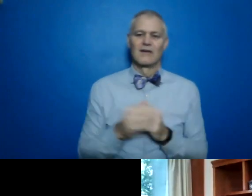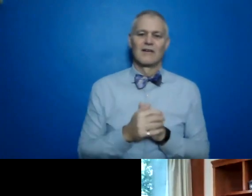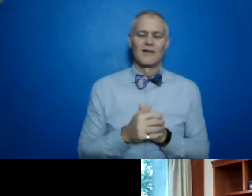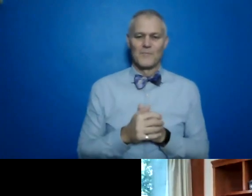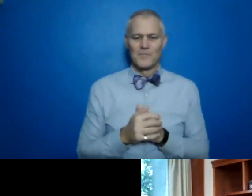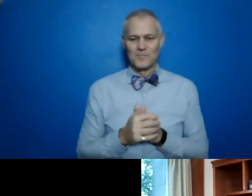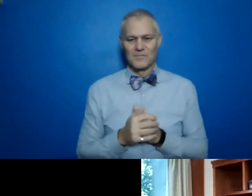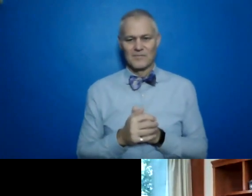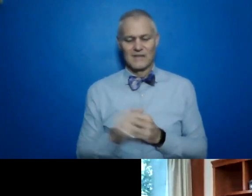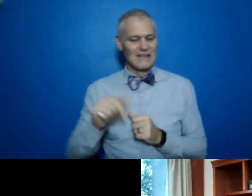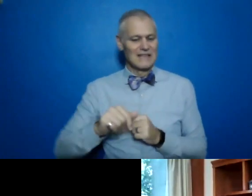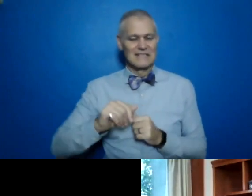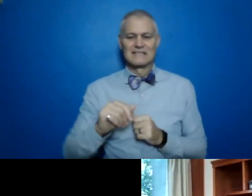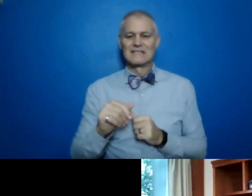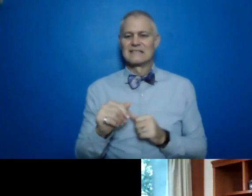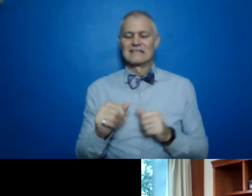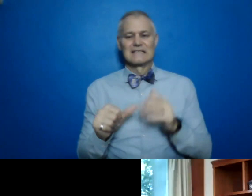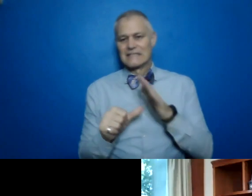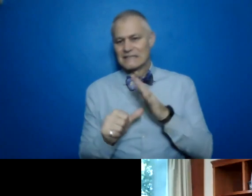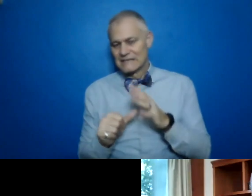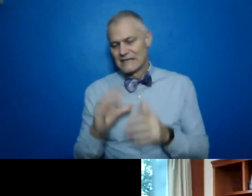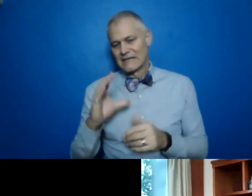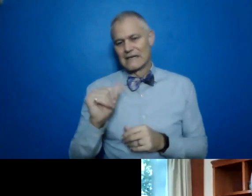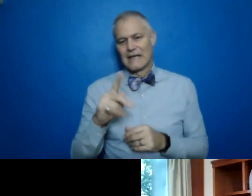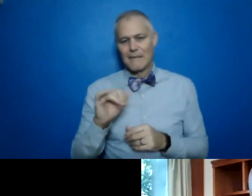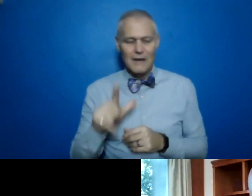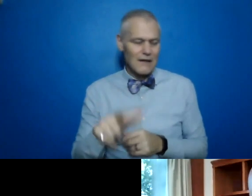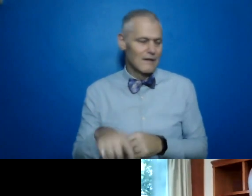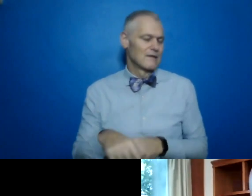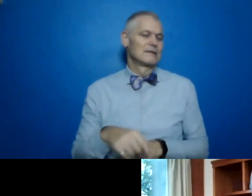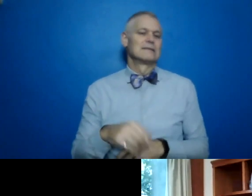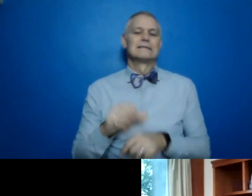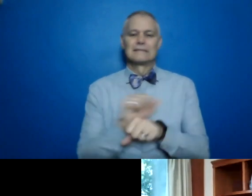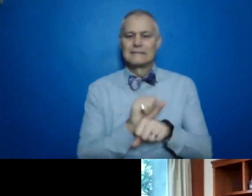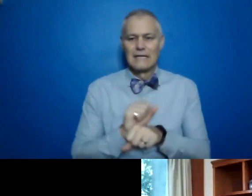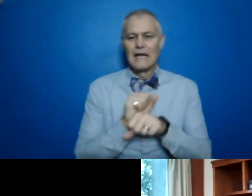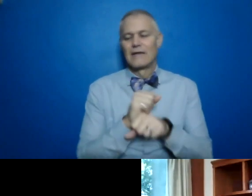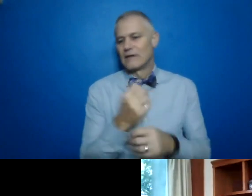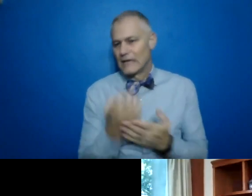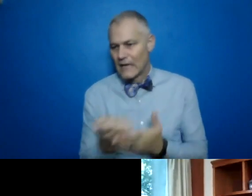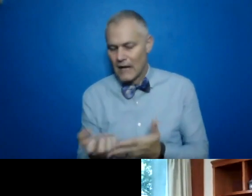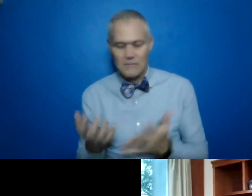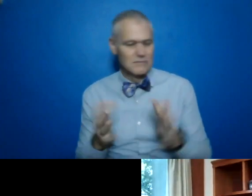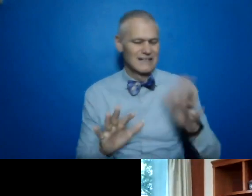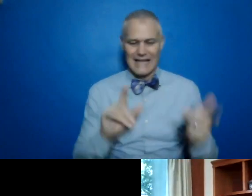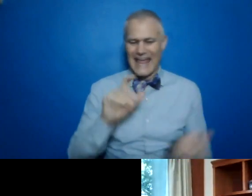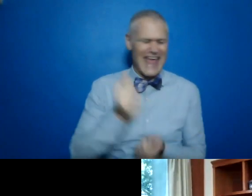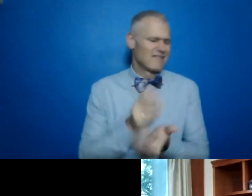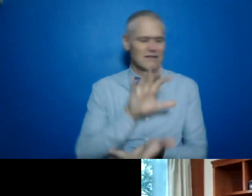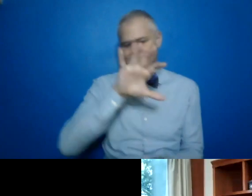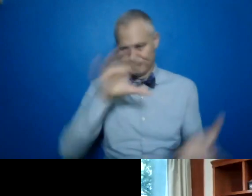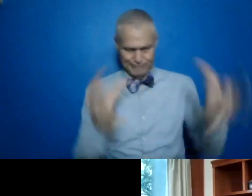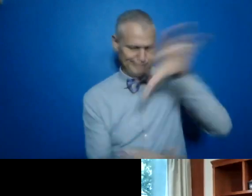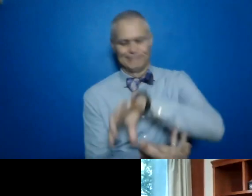capitalized slave economic system. We have to reimagine what that should look like. Everything changes with,